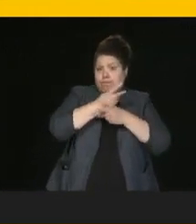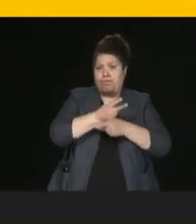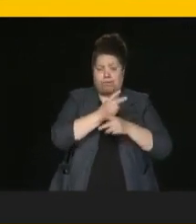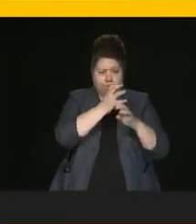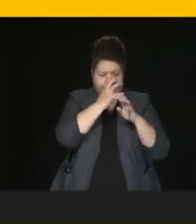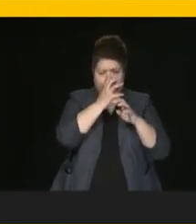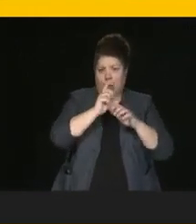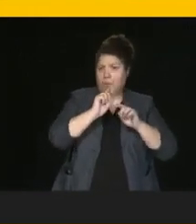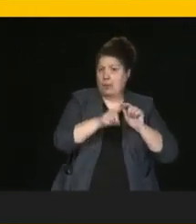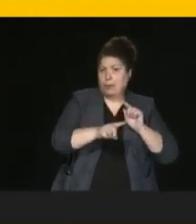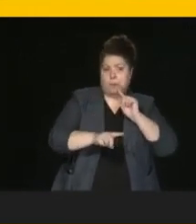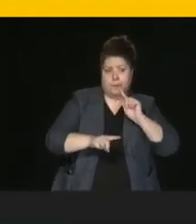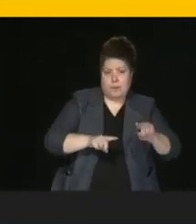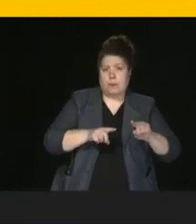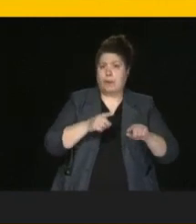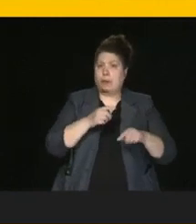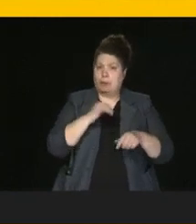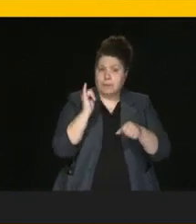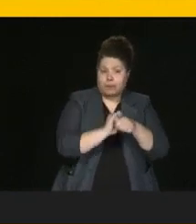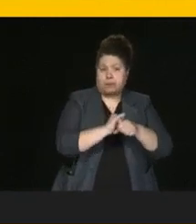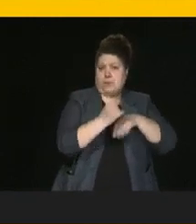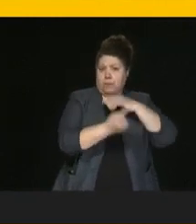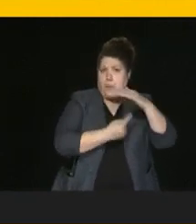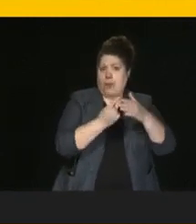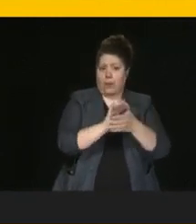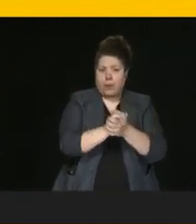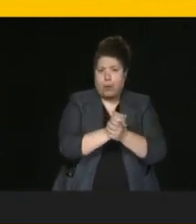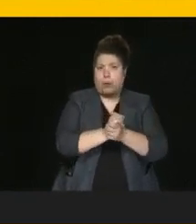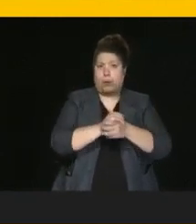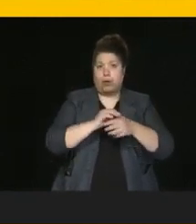health measures will have to remain in place to prevent